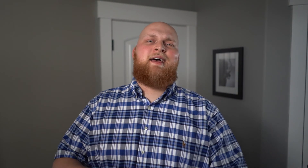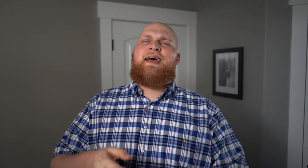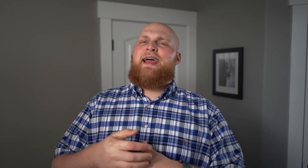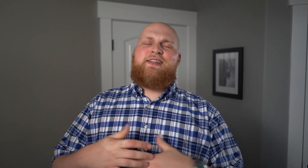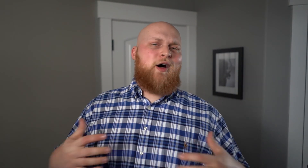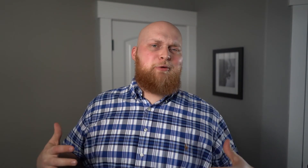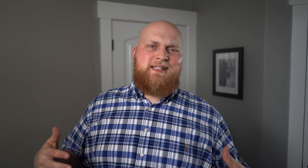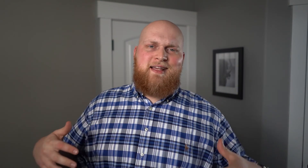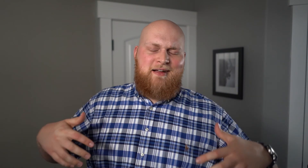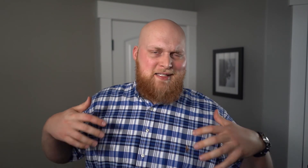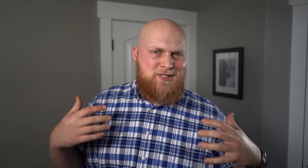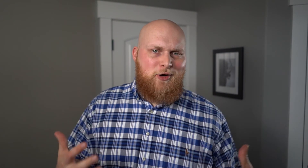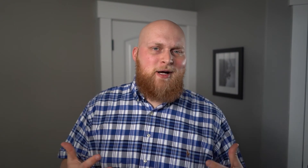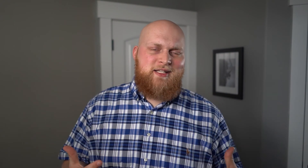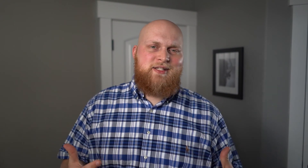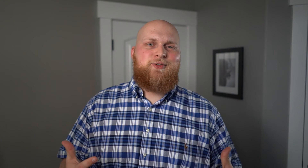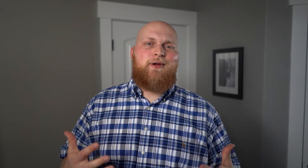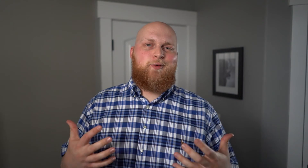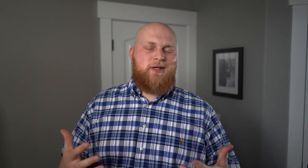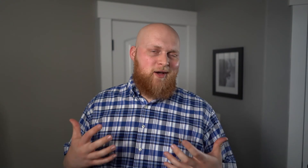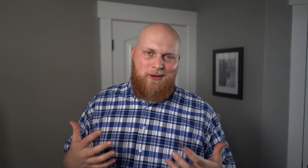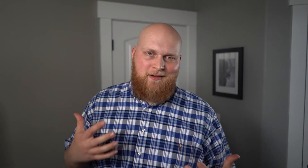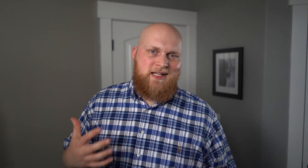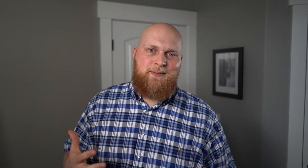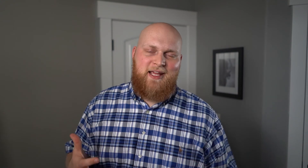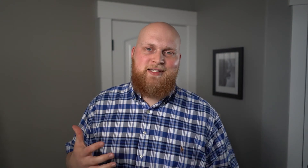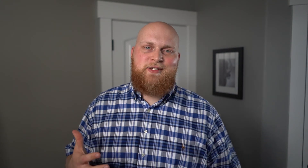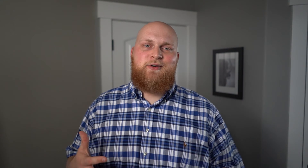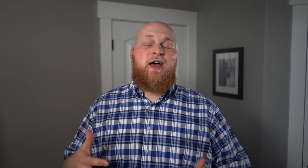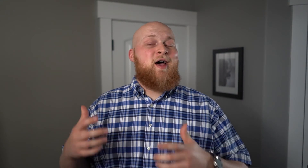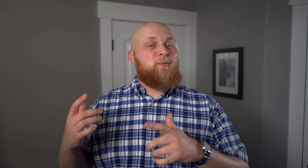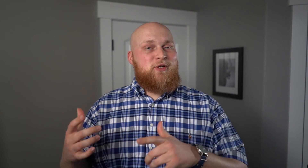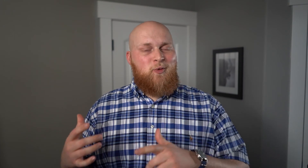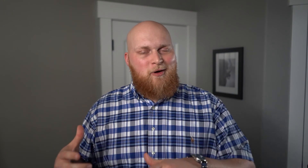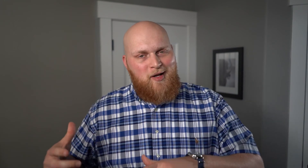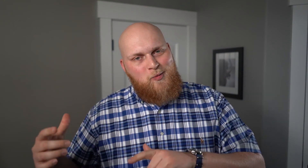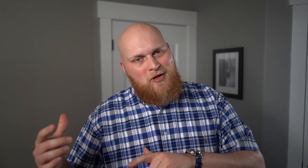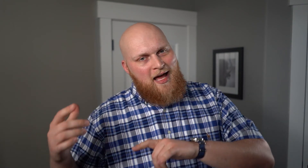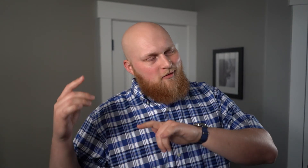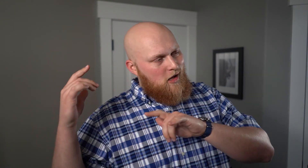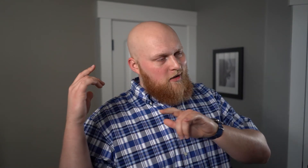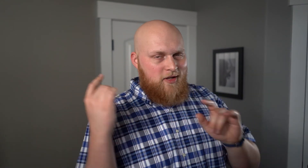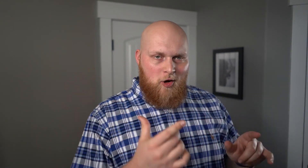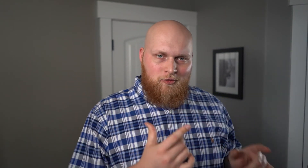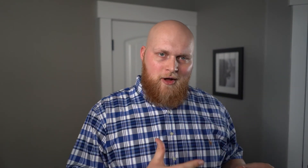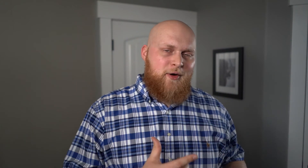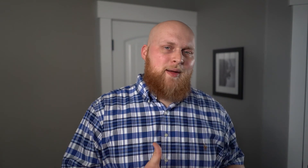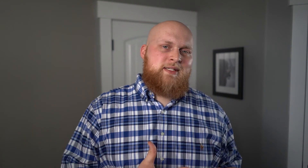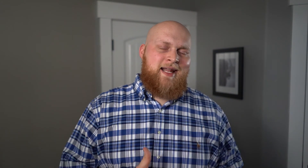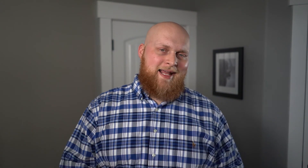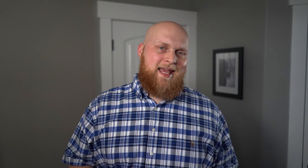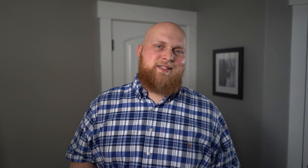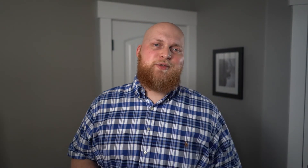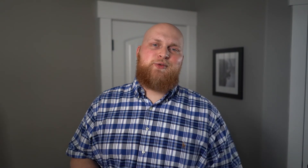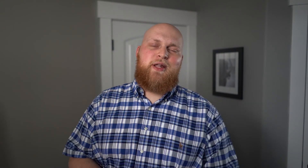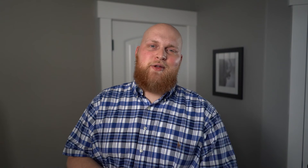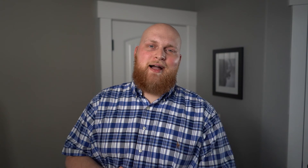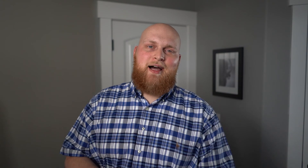there. As always, there is so much of this story that we don't have time to get to, but don't worry, we'll have all of it over on our website